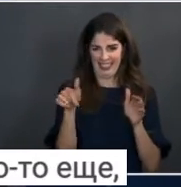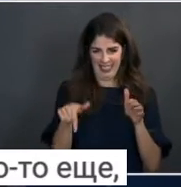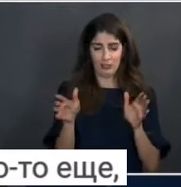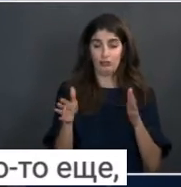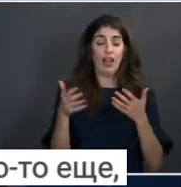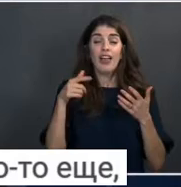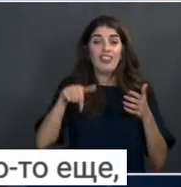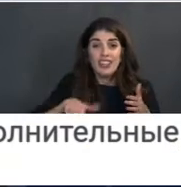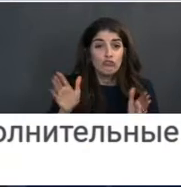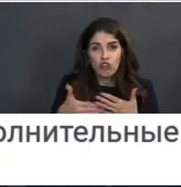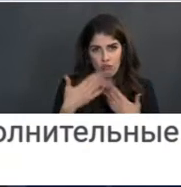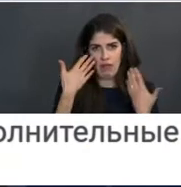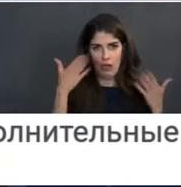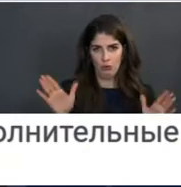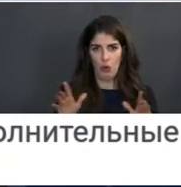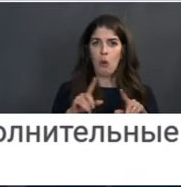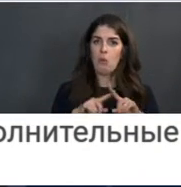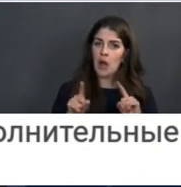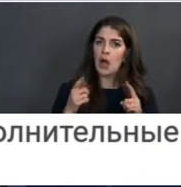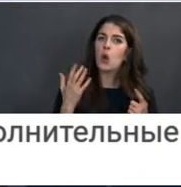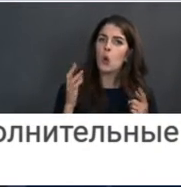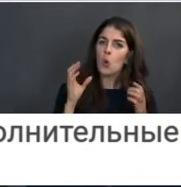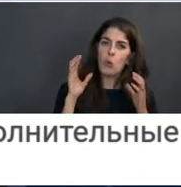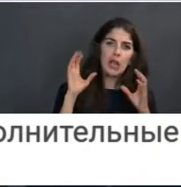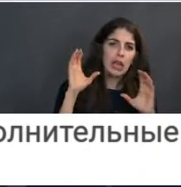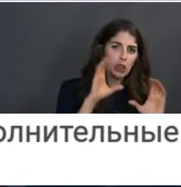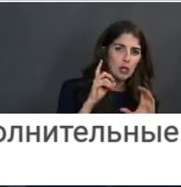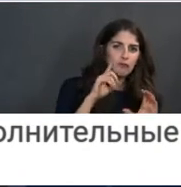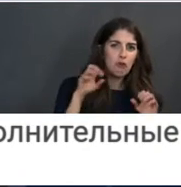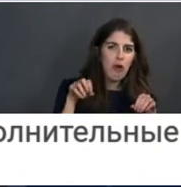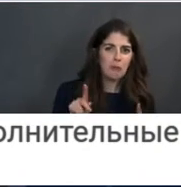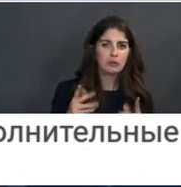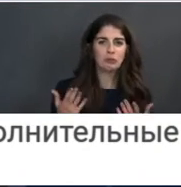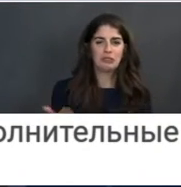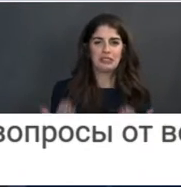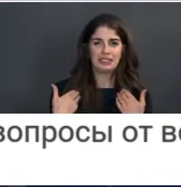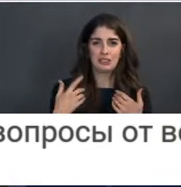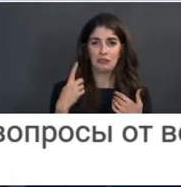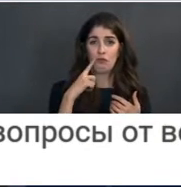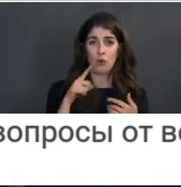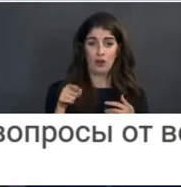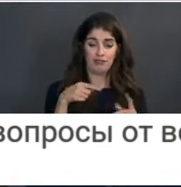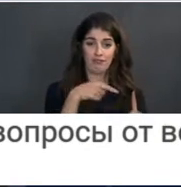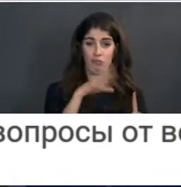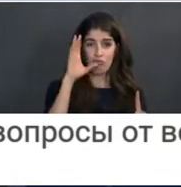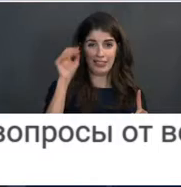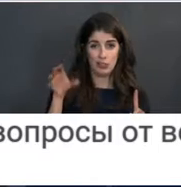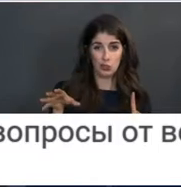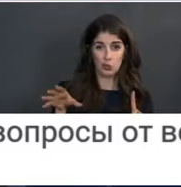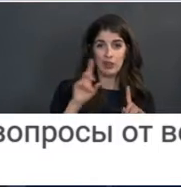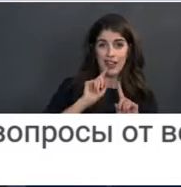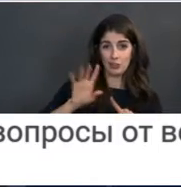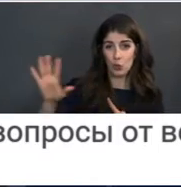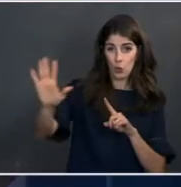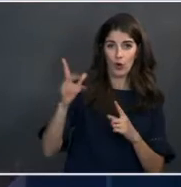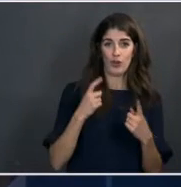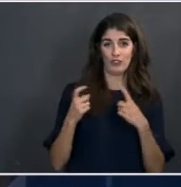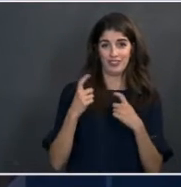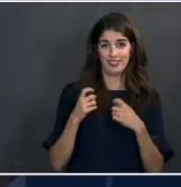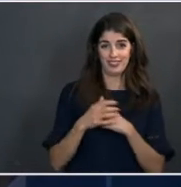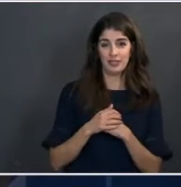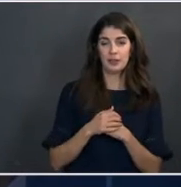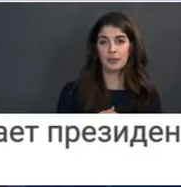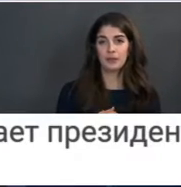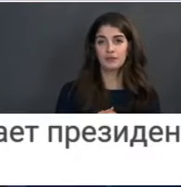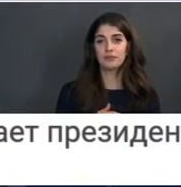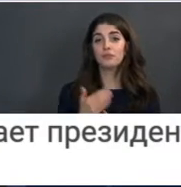I don't think I have anything further, but we'll look for additional opportunities for him to take additional questions from all of you.